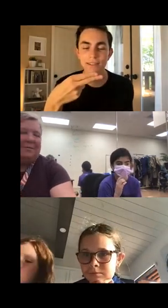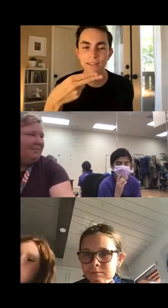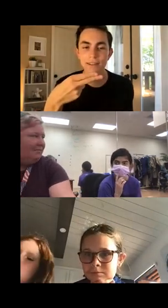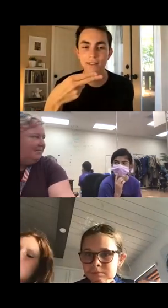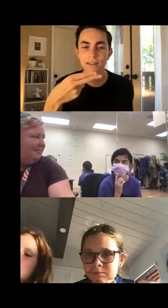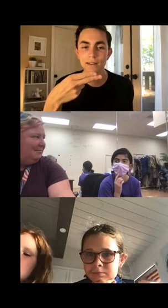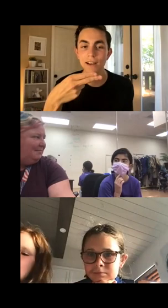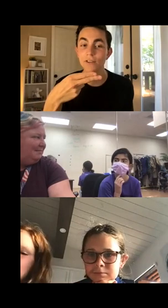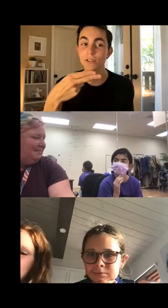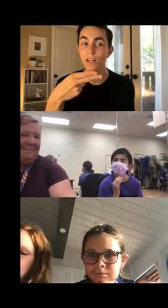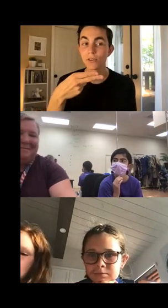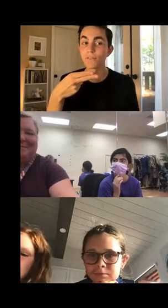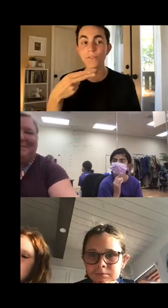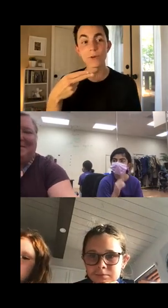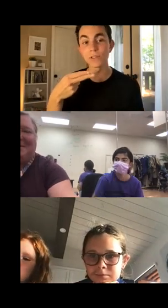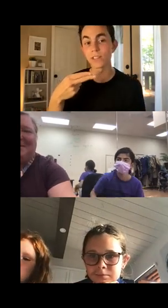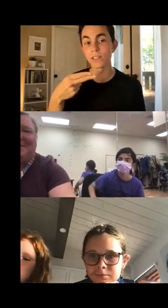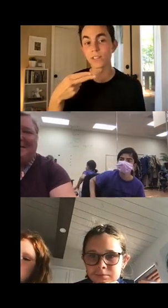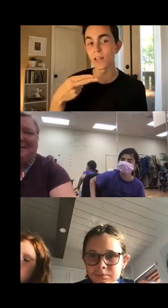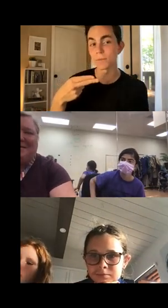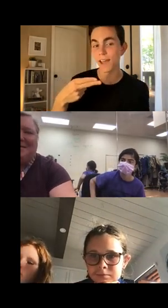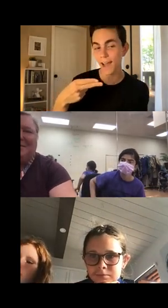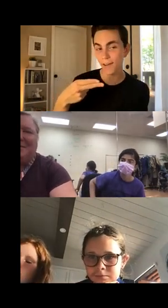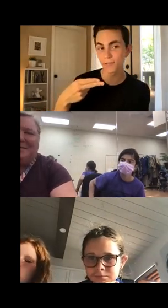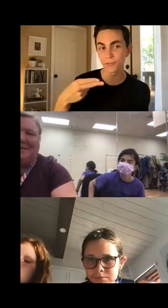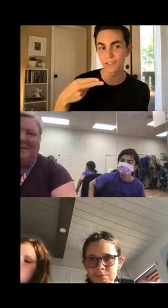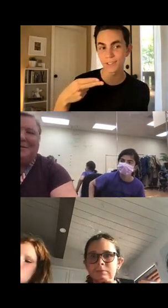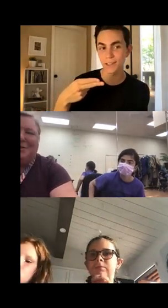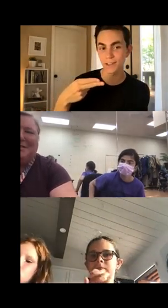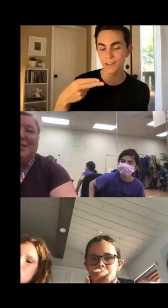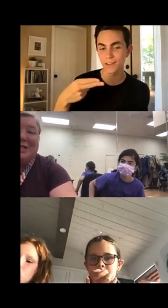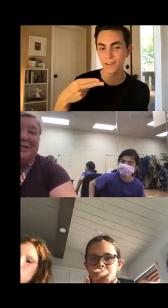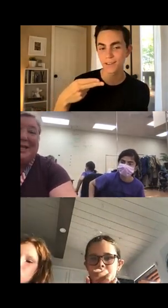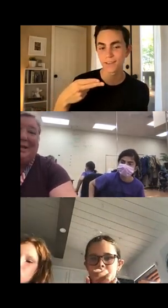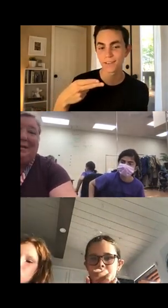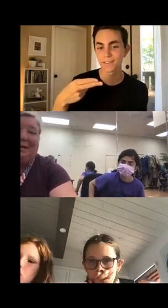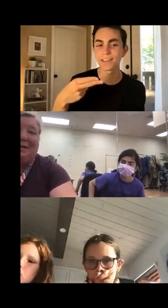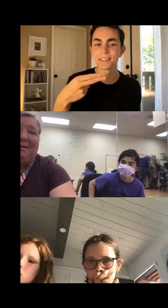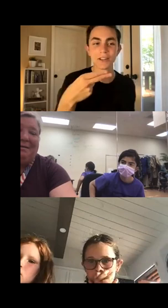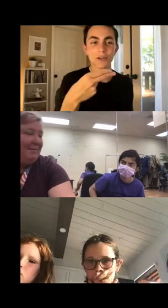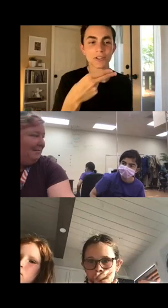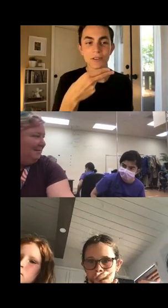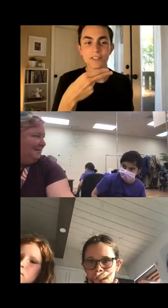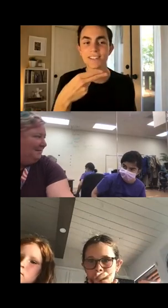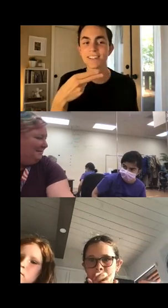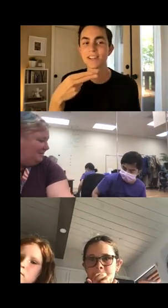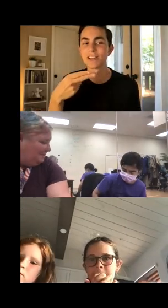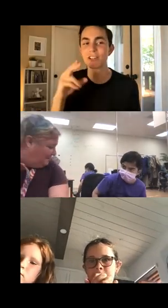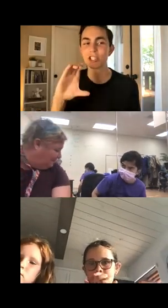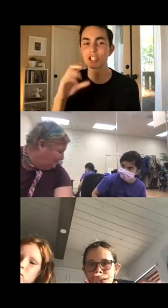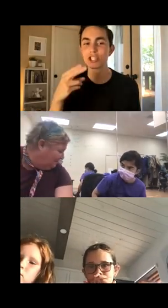What's that one? And there's a letter that frequently comes after C Chat. in the English language.